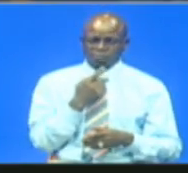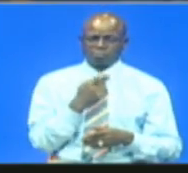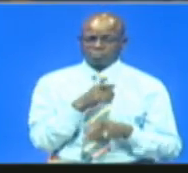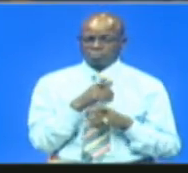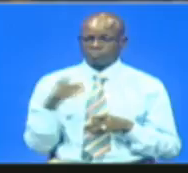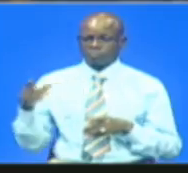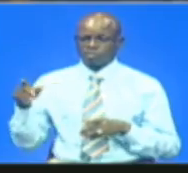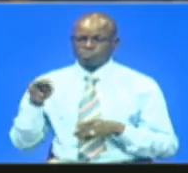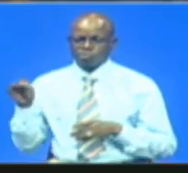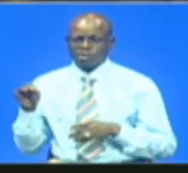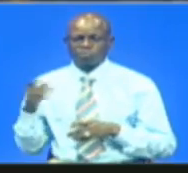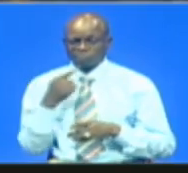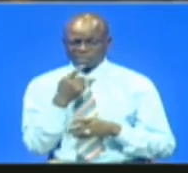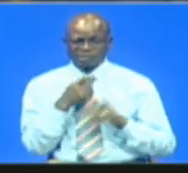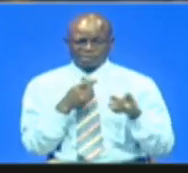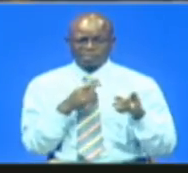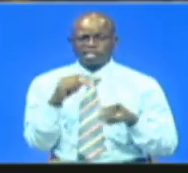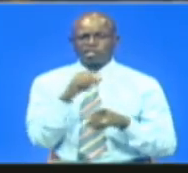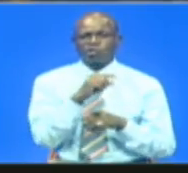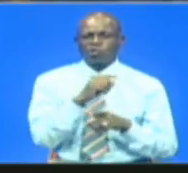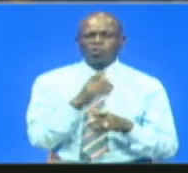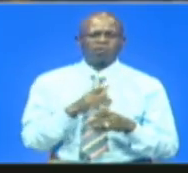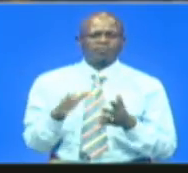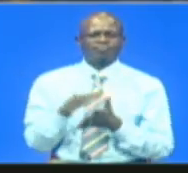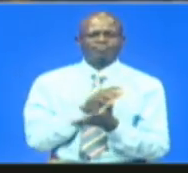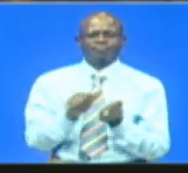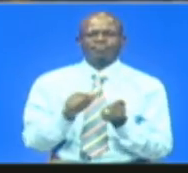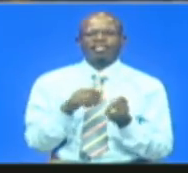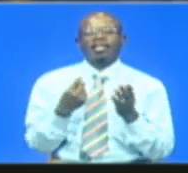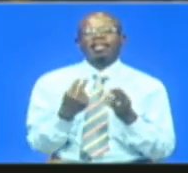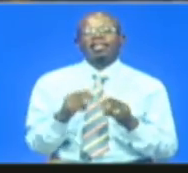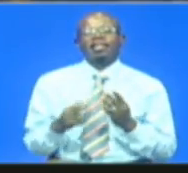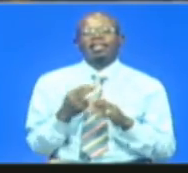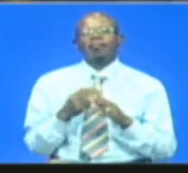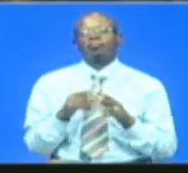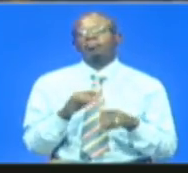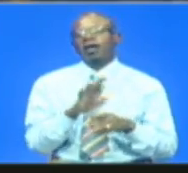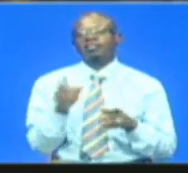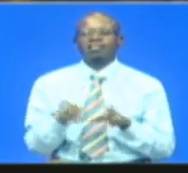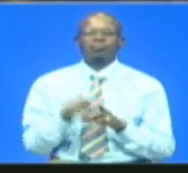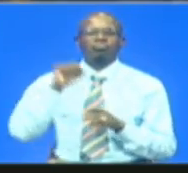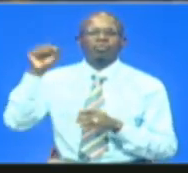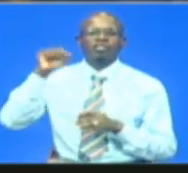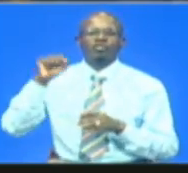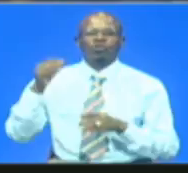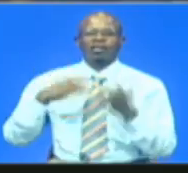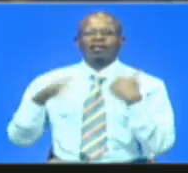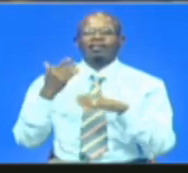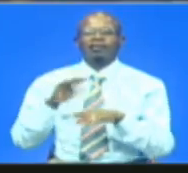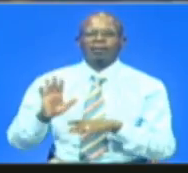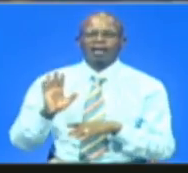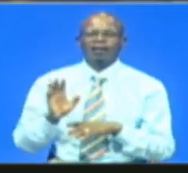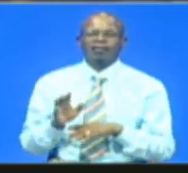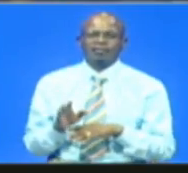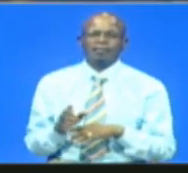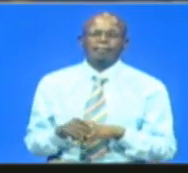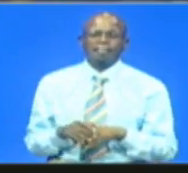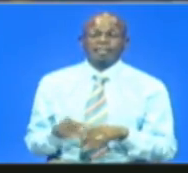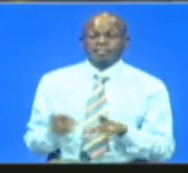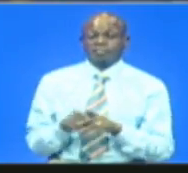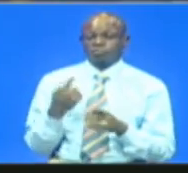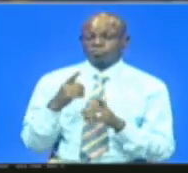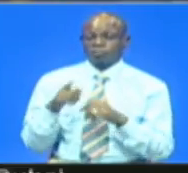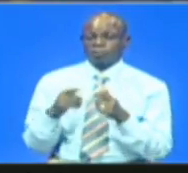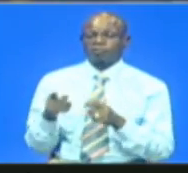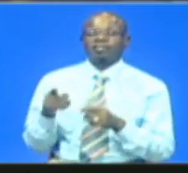PS, had linked Murungaro to the Anglo-leasing scandal that cost taxpayers 5 billion shillings. Ken Majungu now reports